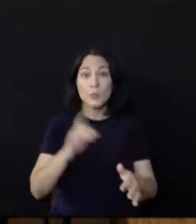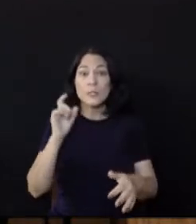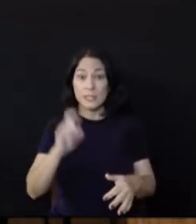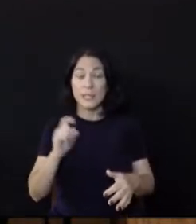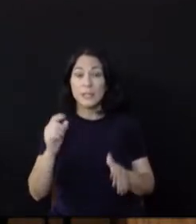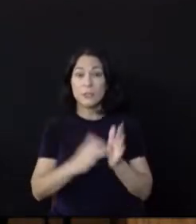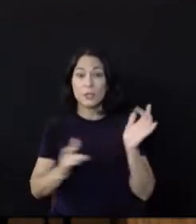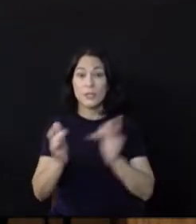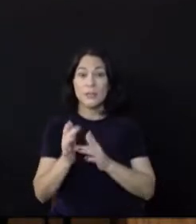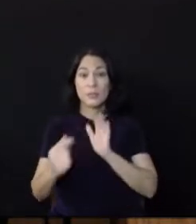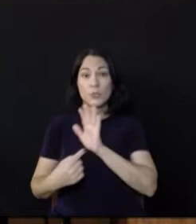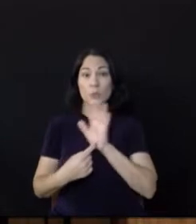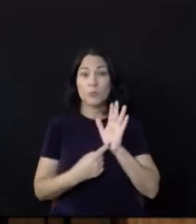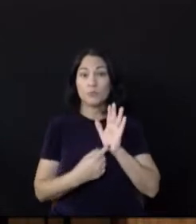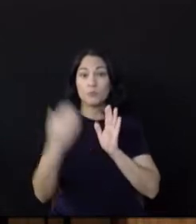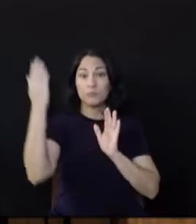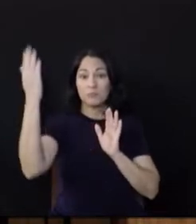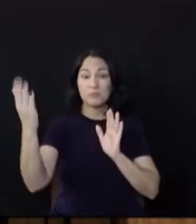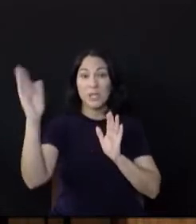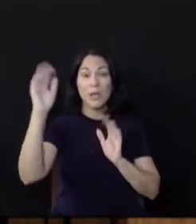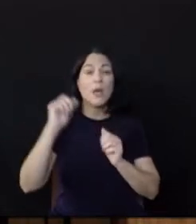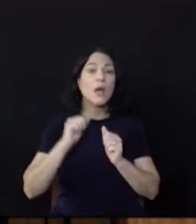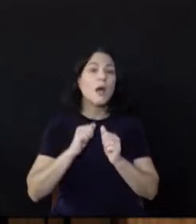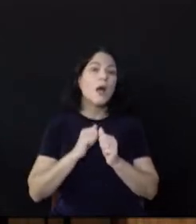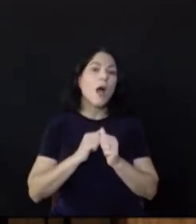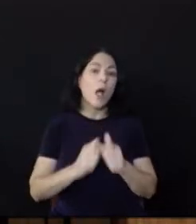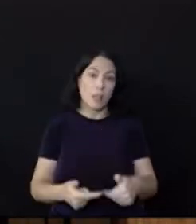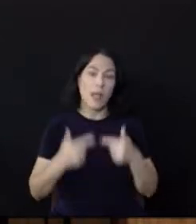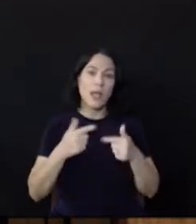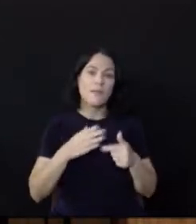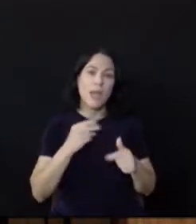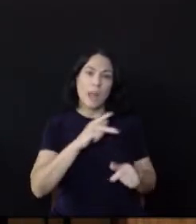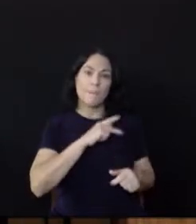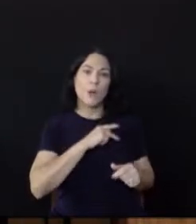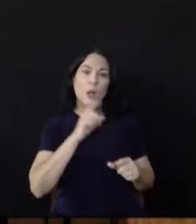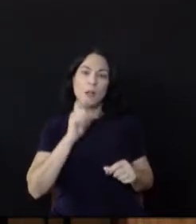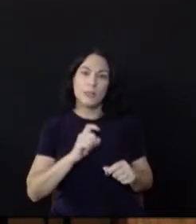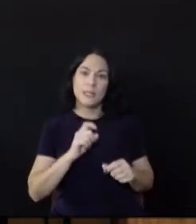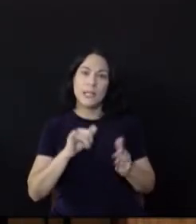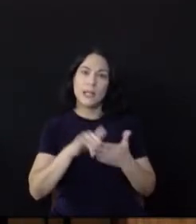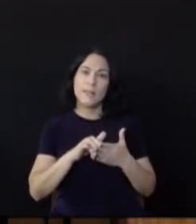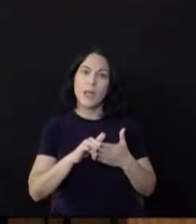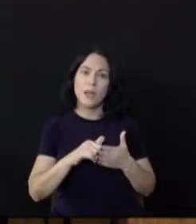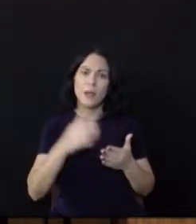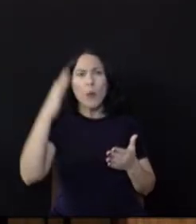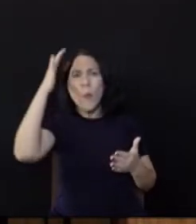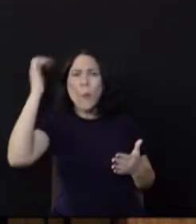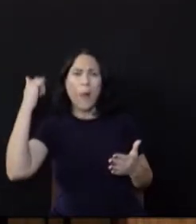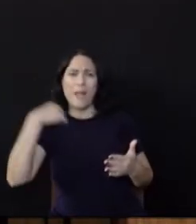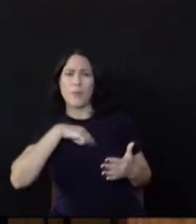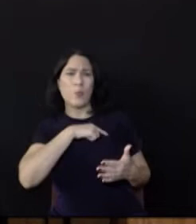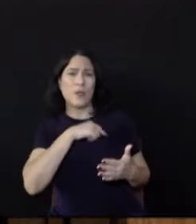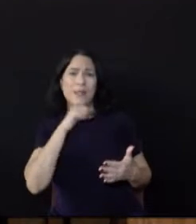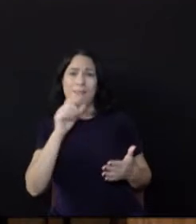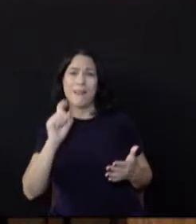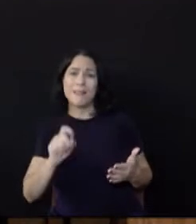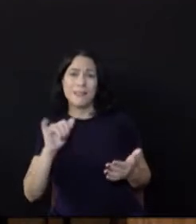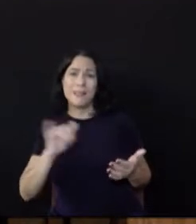Apostle Paul needed the Lord to present himself alive to him, why would we not need the same thing?